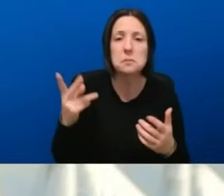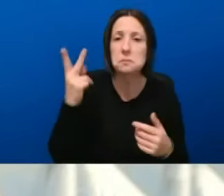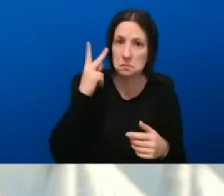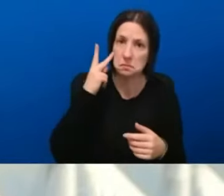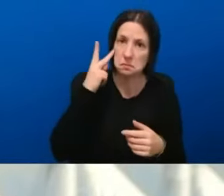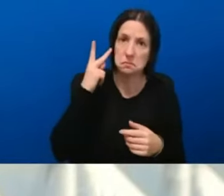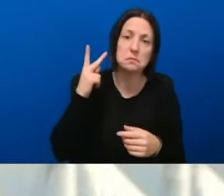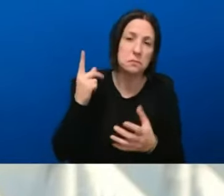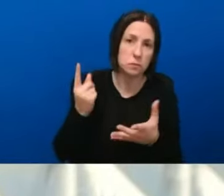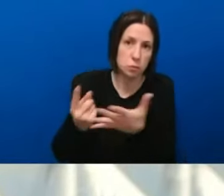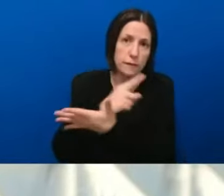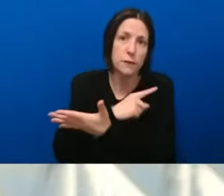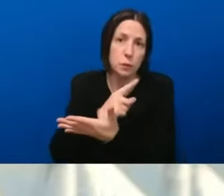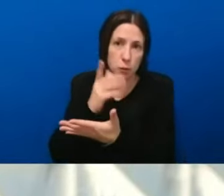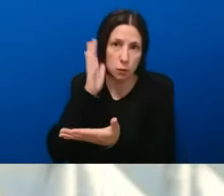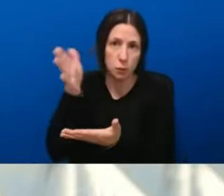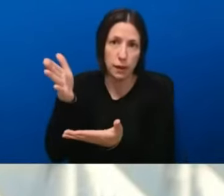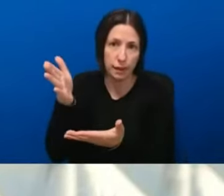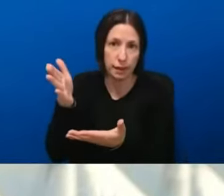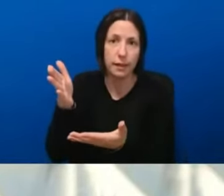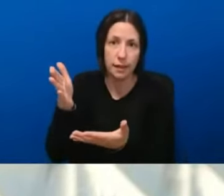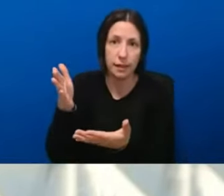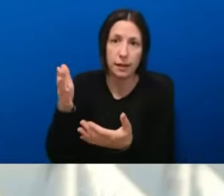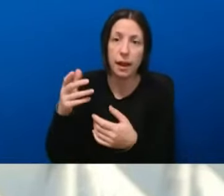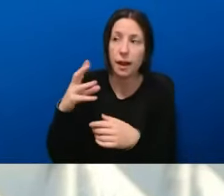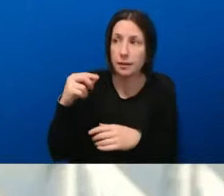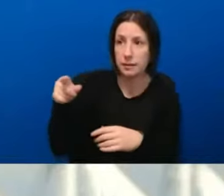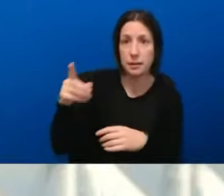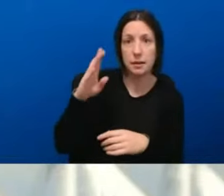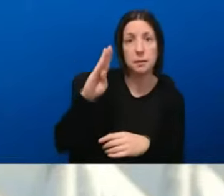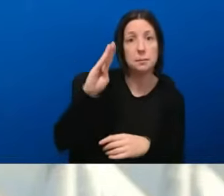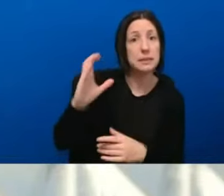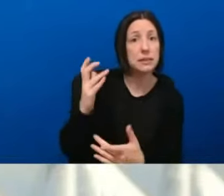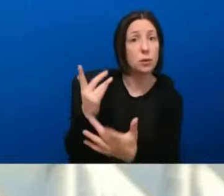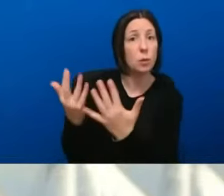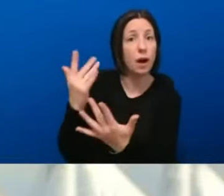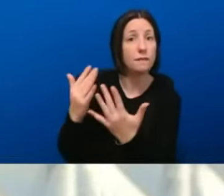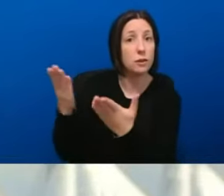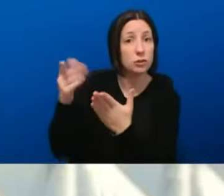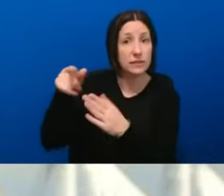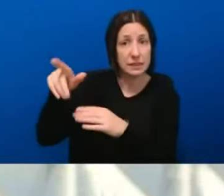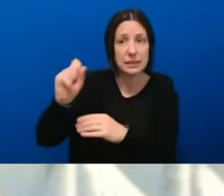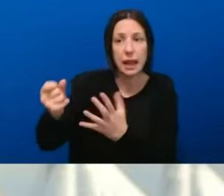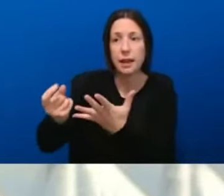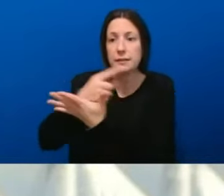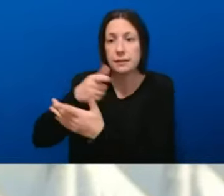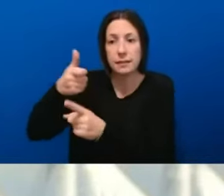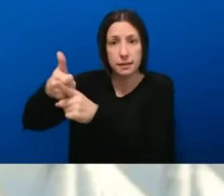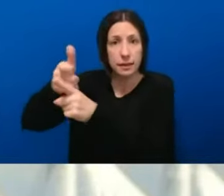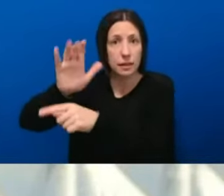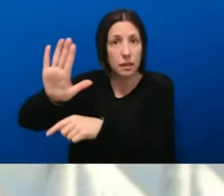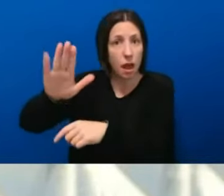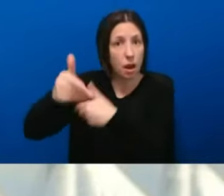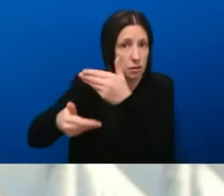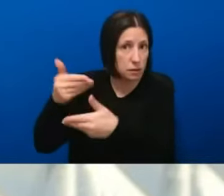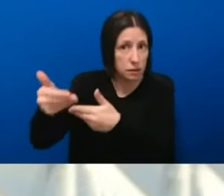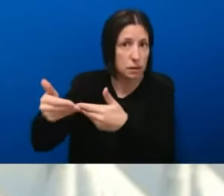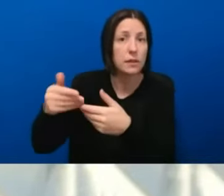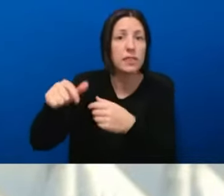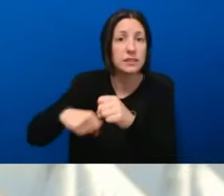there. But that's a matter that we'll take advice on from the BC Wildfire Service and their evaluation